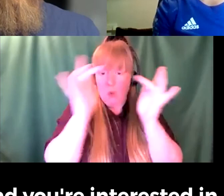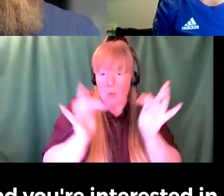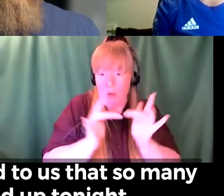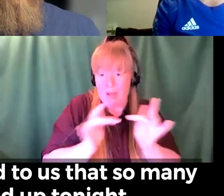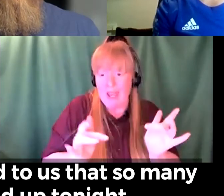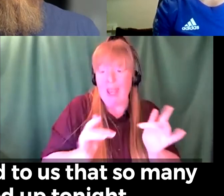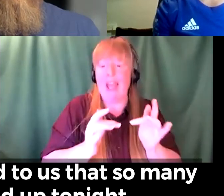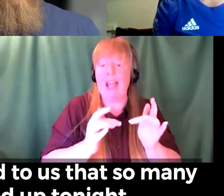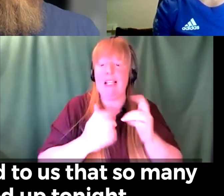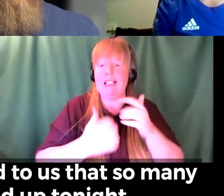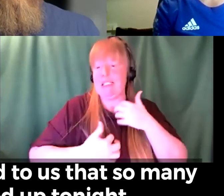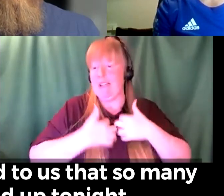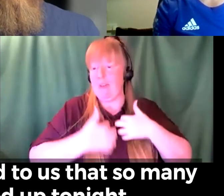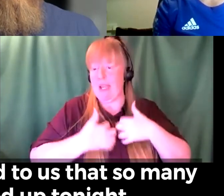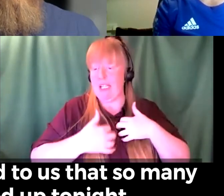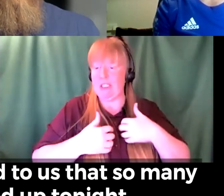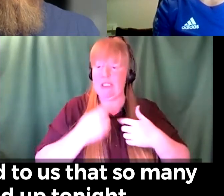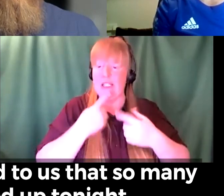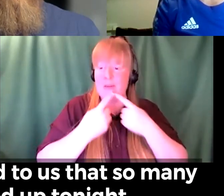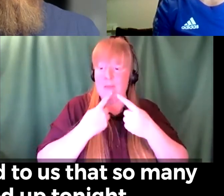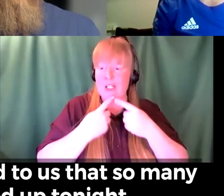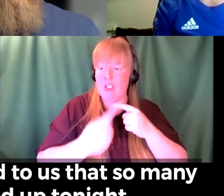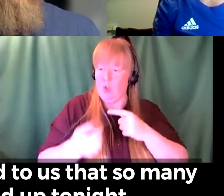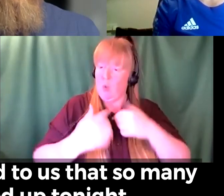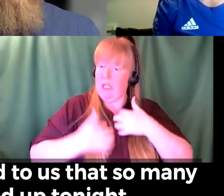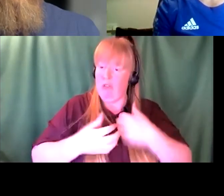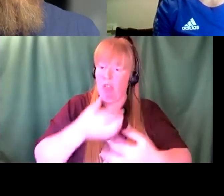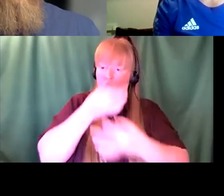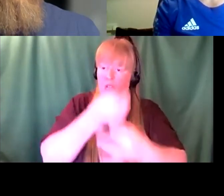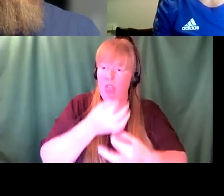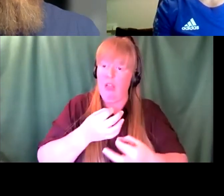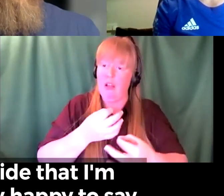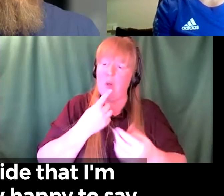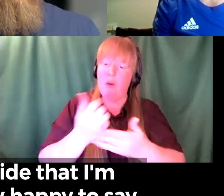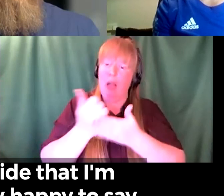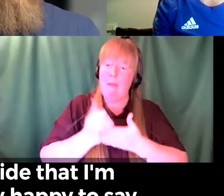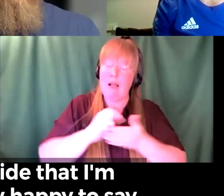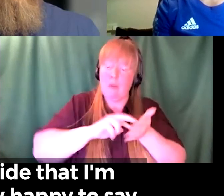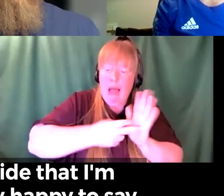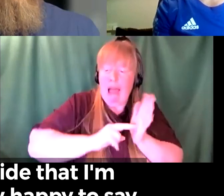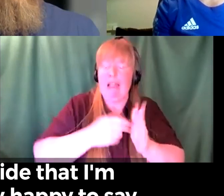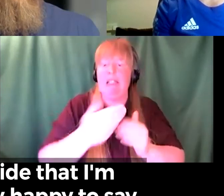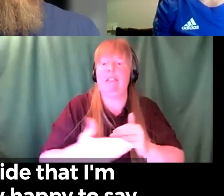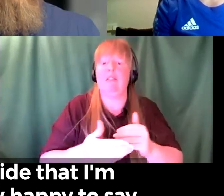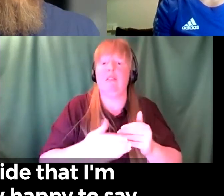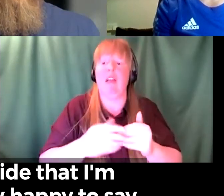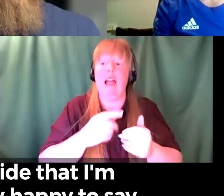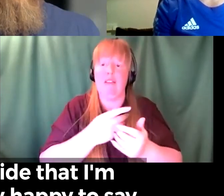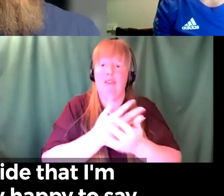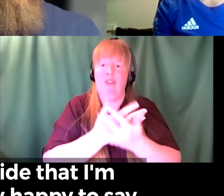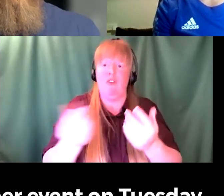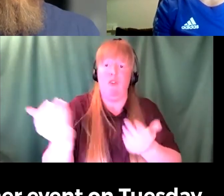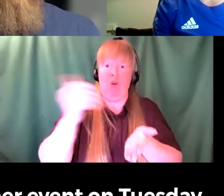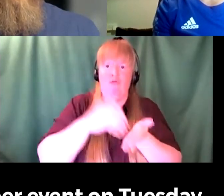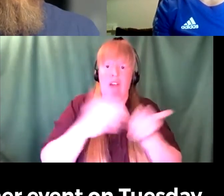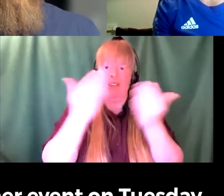in. It's meant the world to us that so many of you have showed up tonight. And alongside that, I'm actually really happy